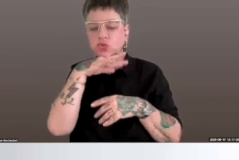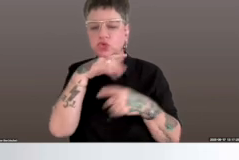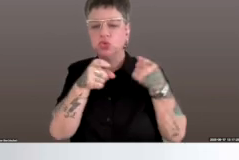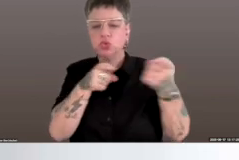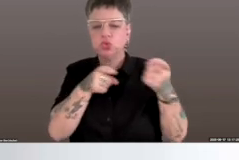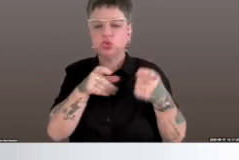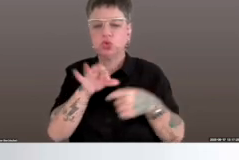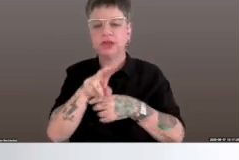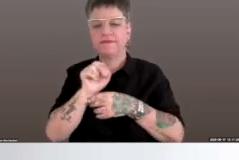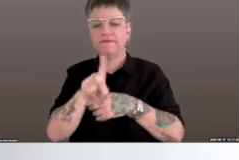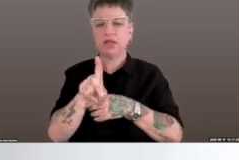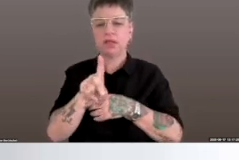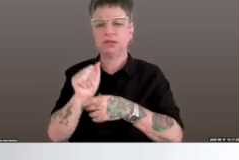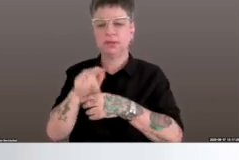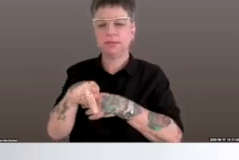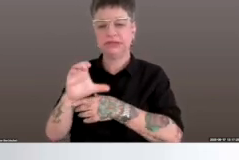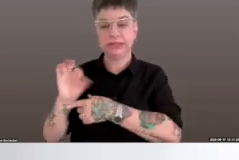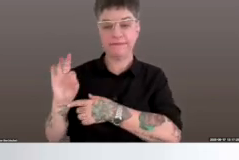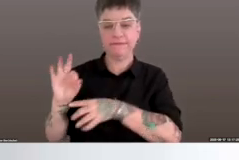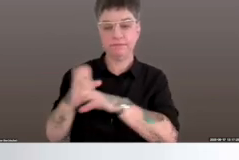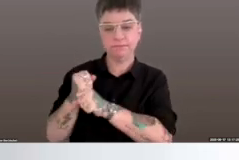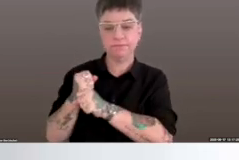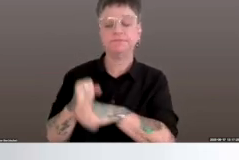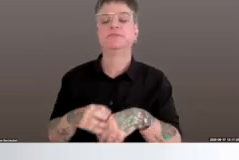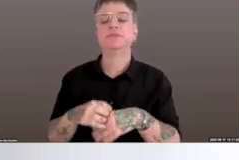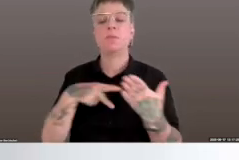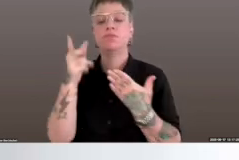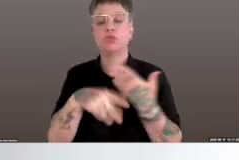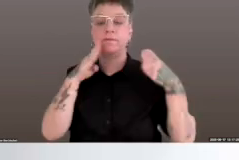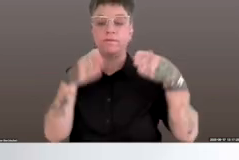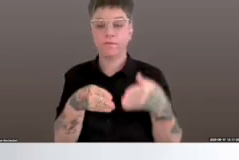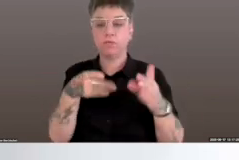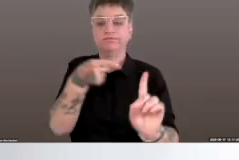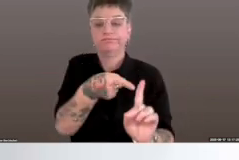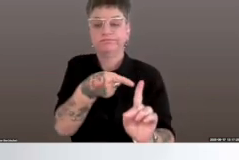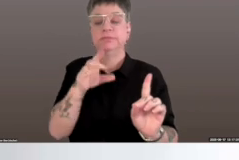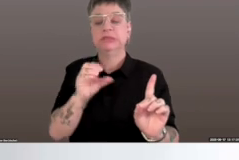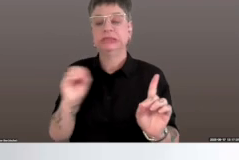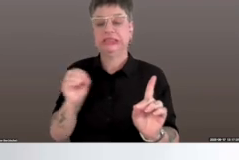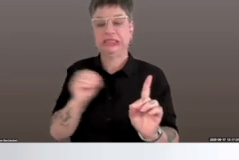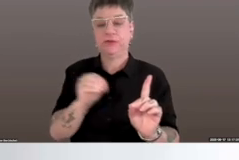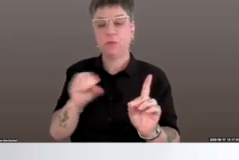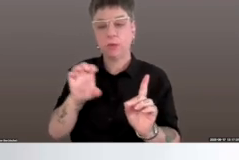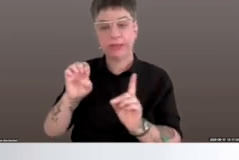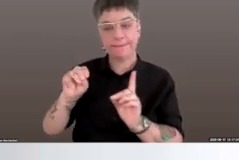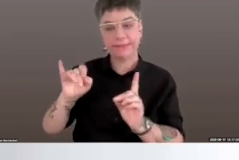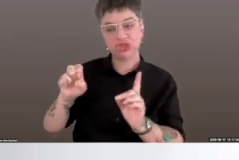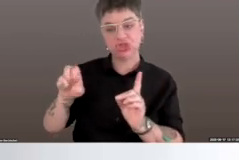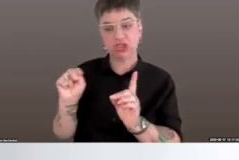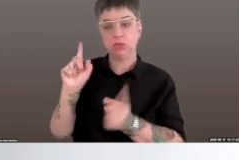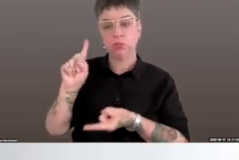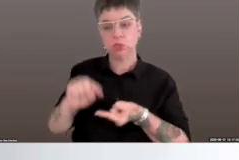or APCF. This program focuses on zero-emission, heavy-duty projects that reduce